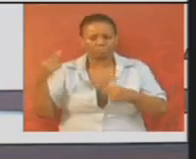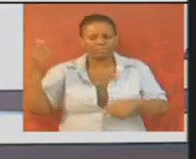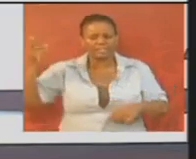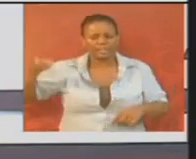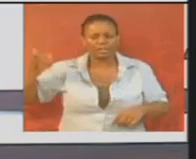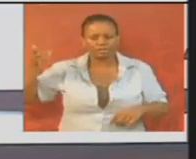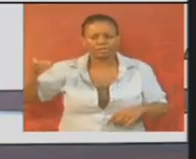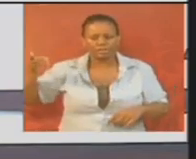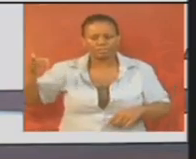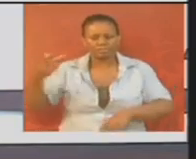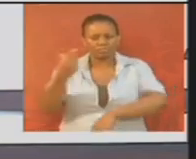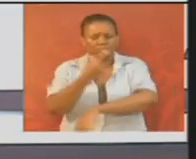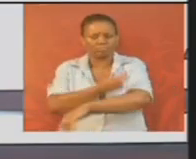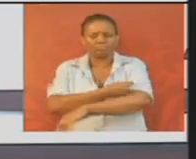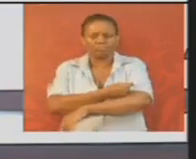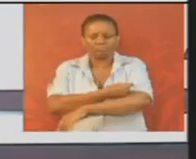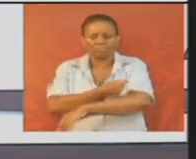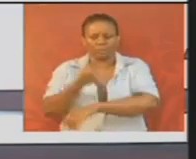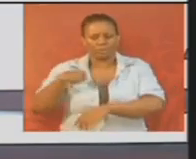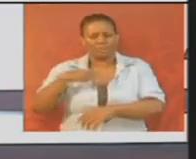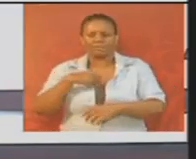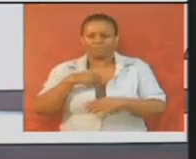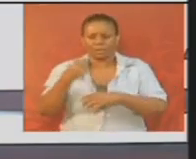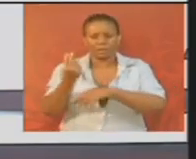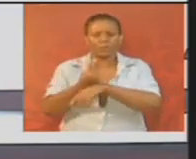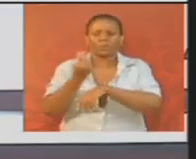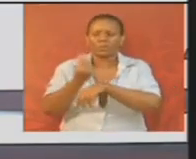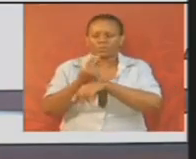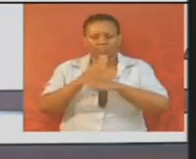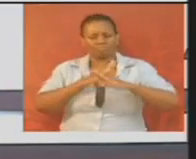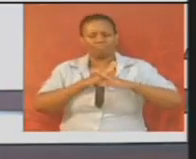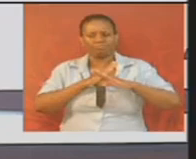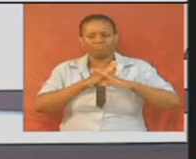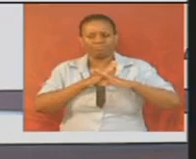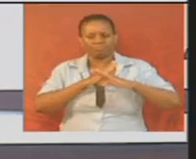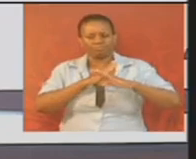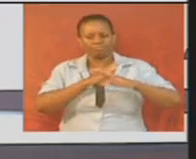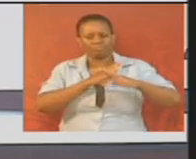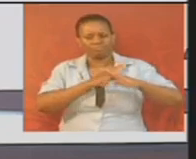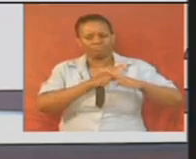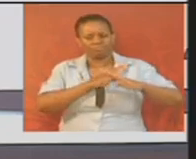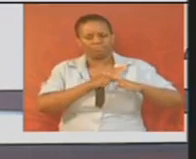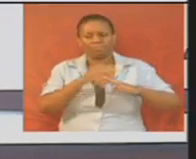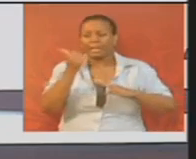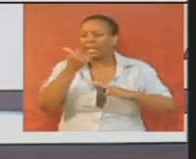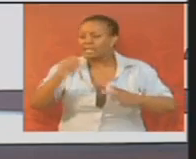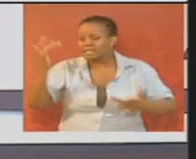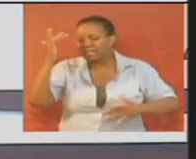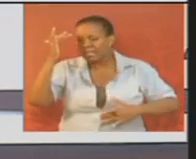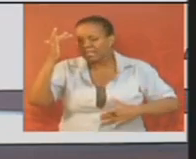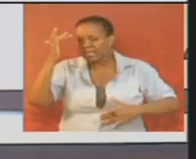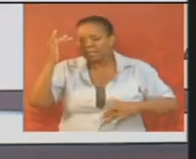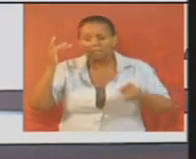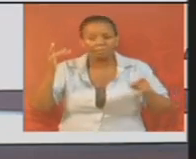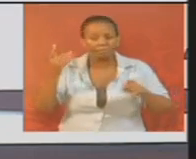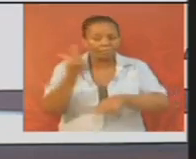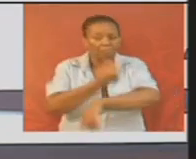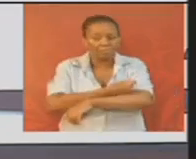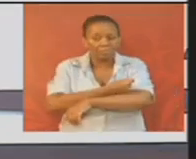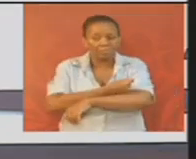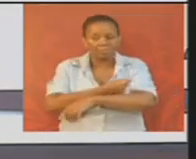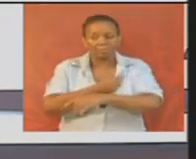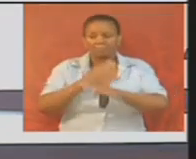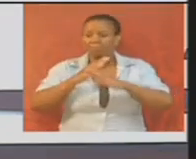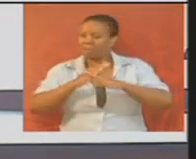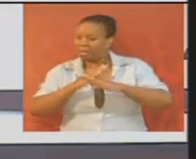our ammunition in the combat against vaccine-preventable diseases. Vaccination is recorded by